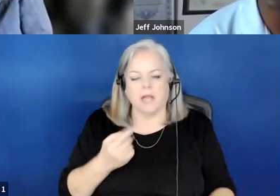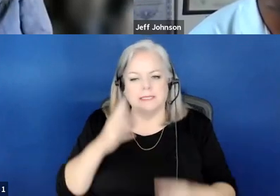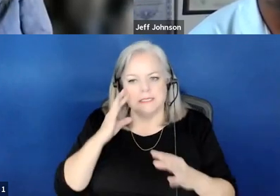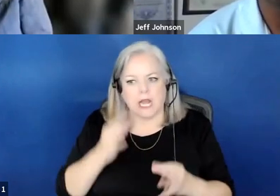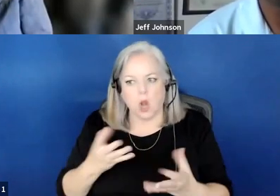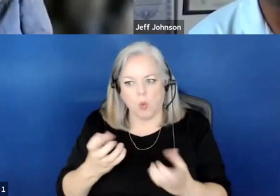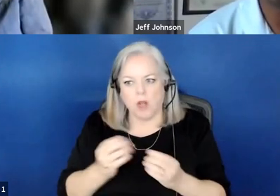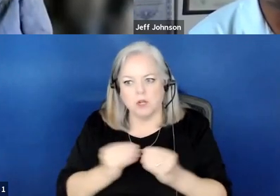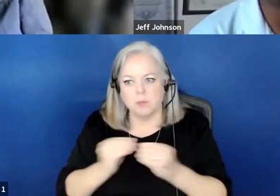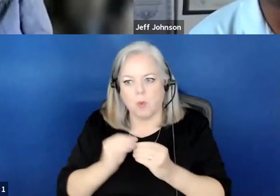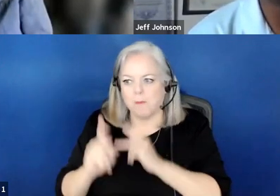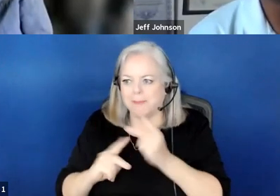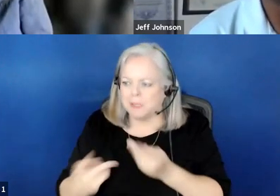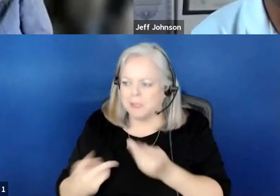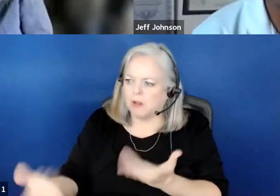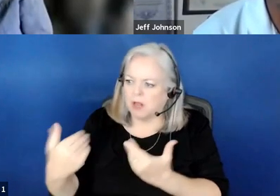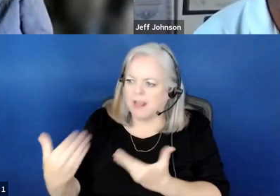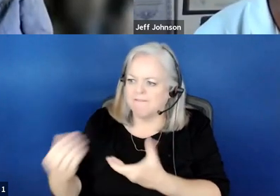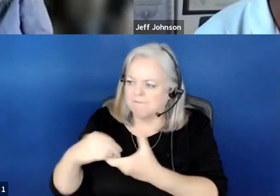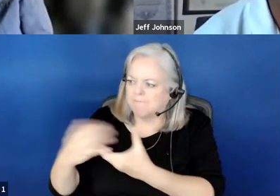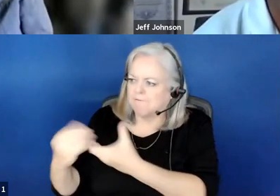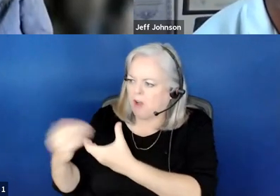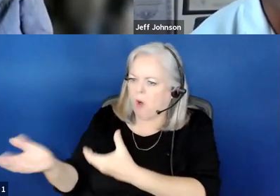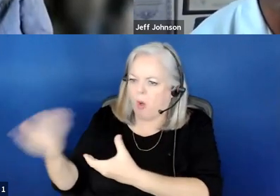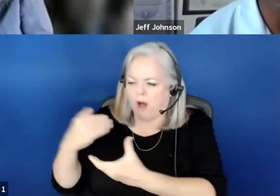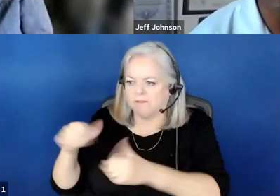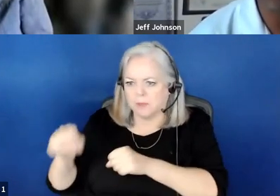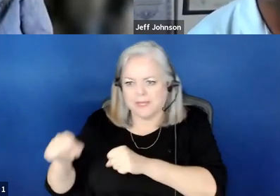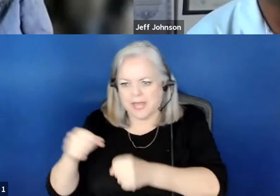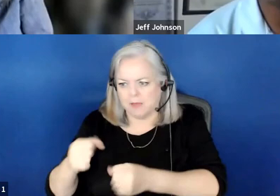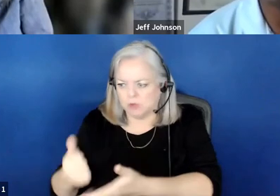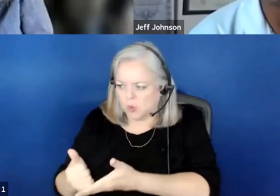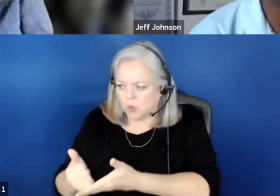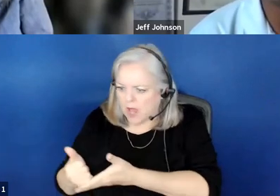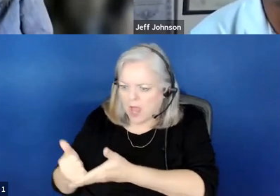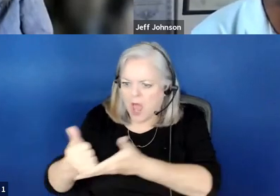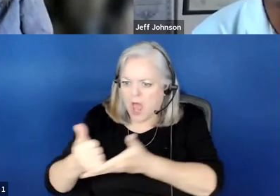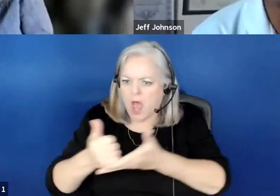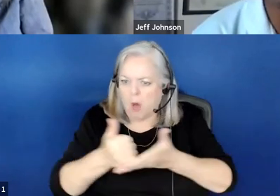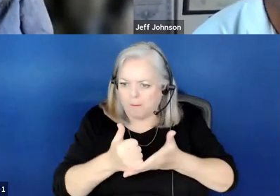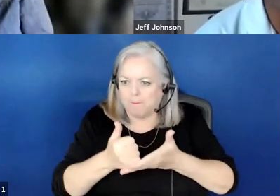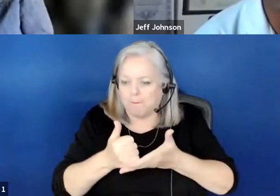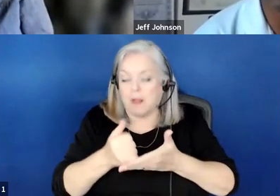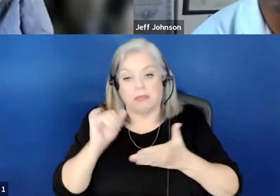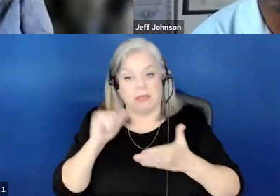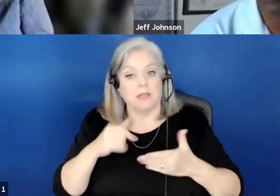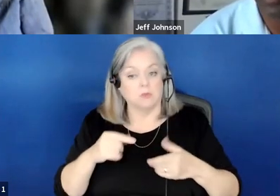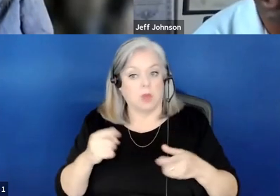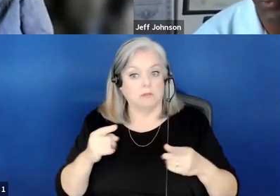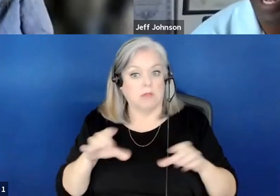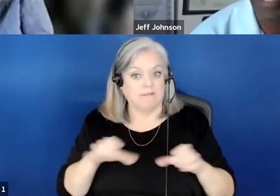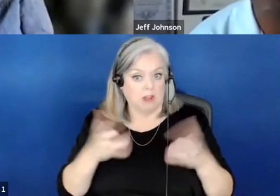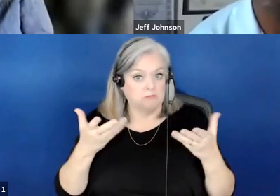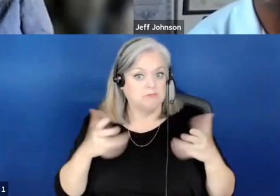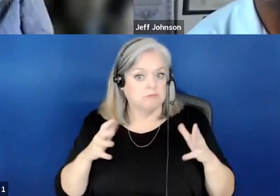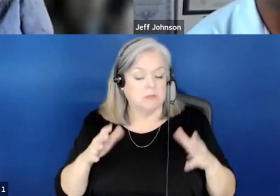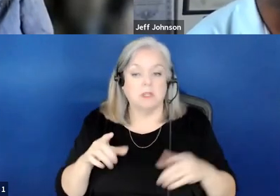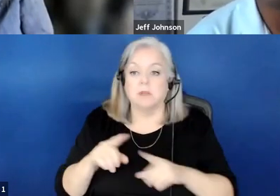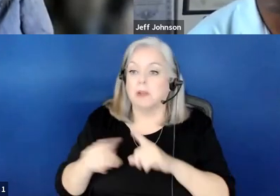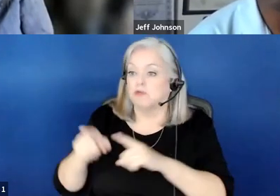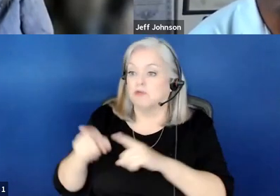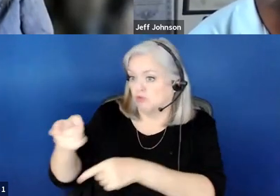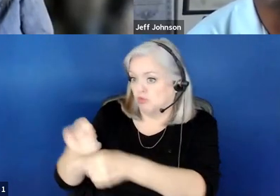involved you know that will be able to help me with this and that's what I've done but I mean you're right